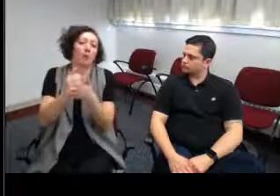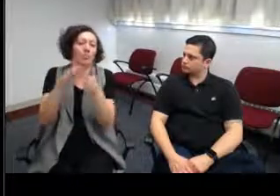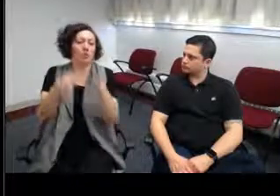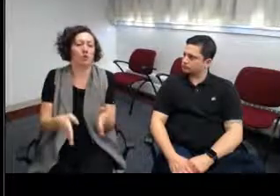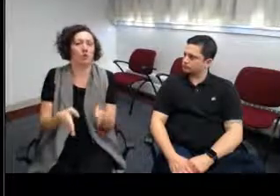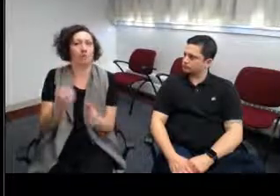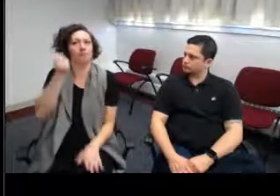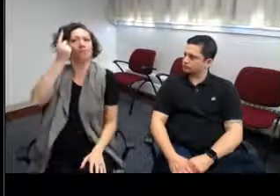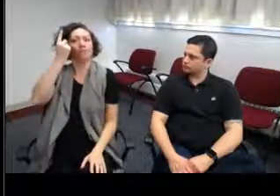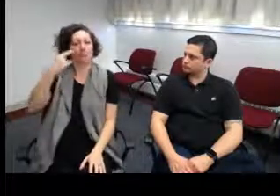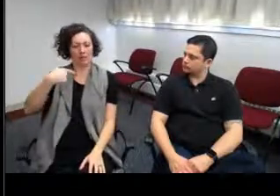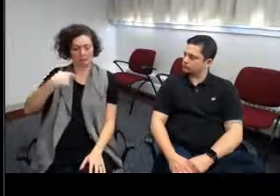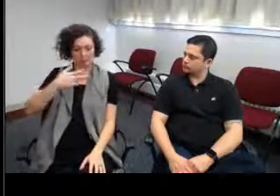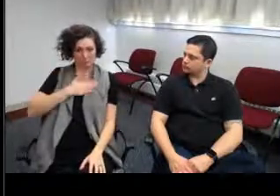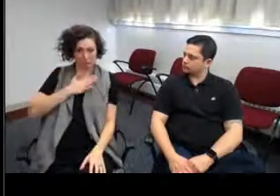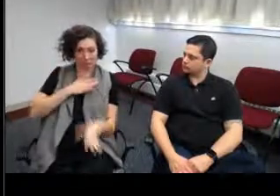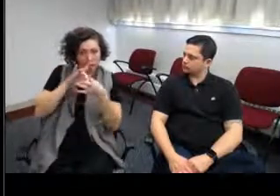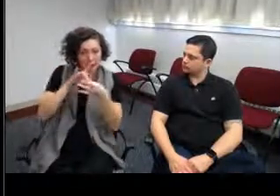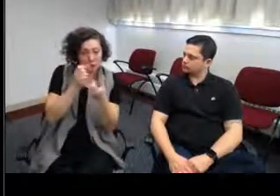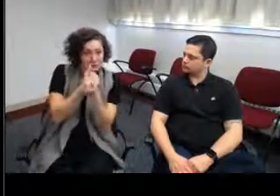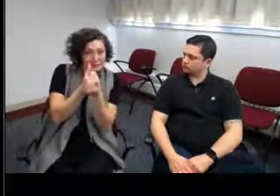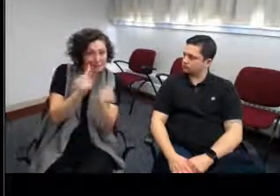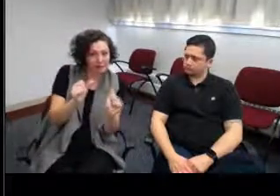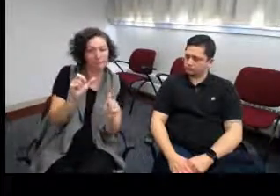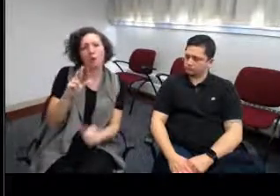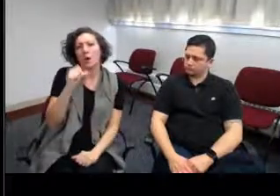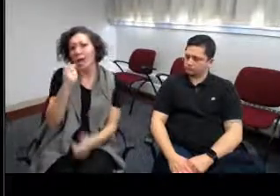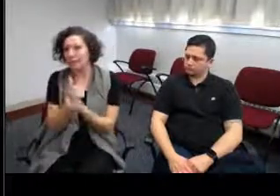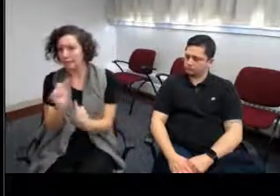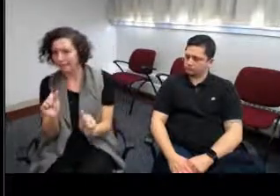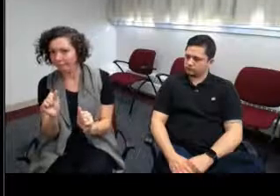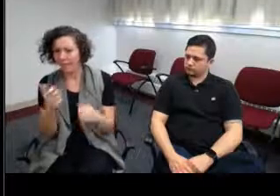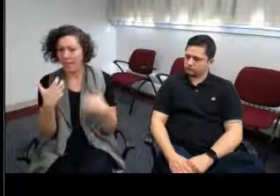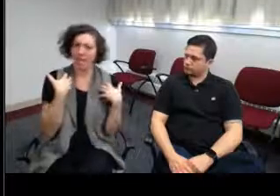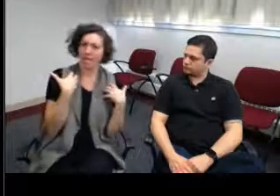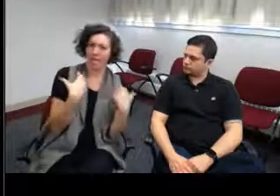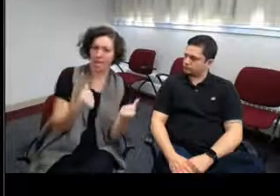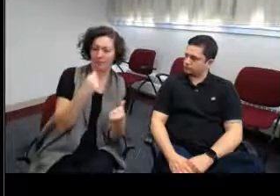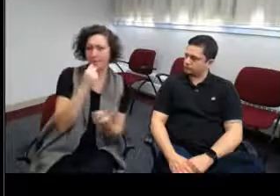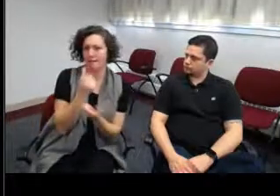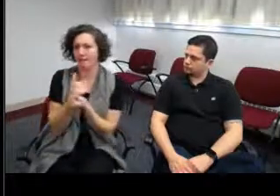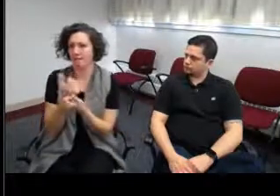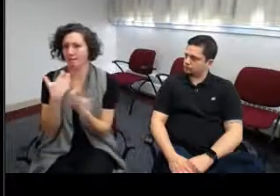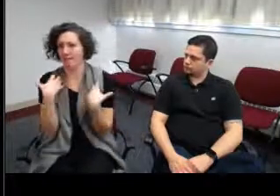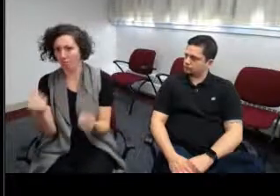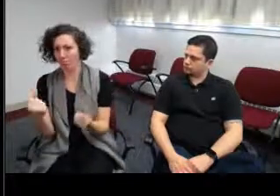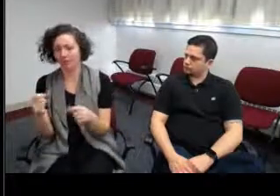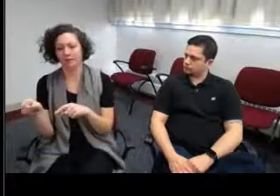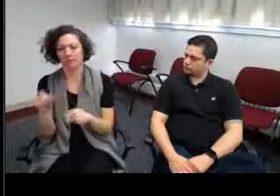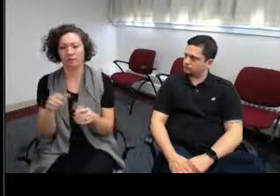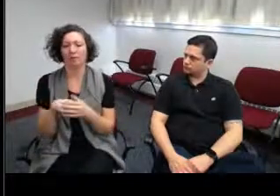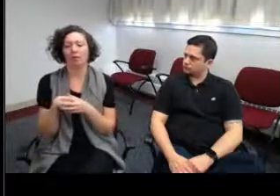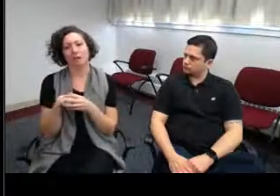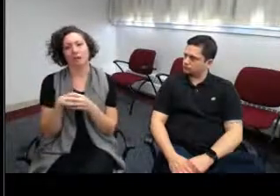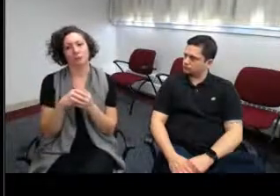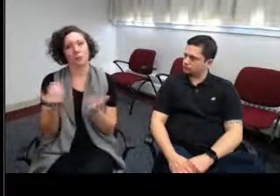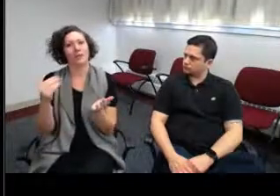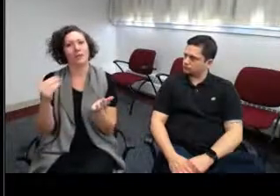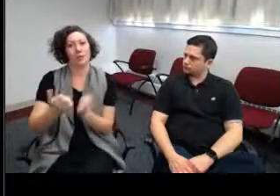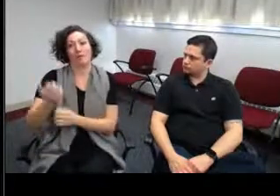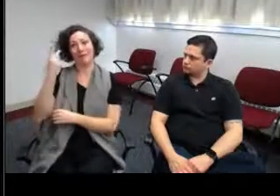This is like a questionnaire to help the client understand, is my relationship safe or not? Is this a healthy or an